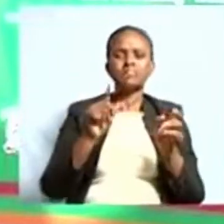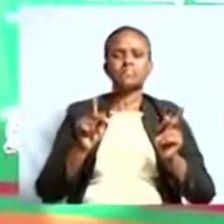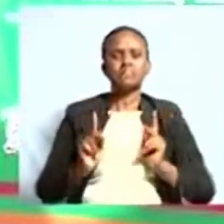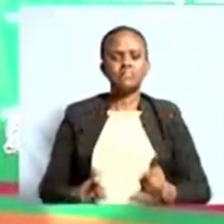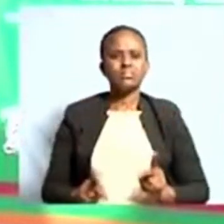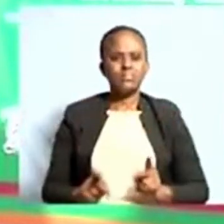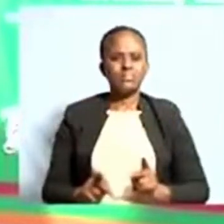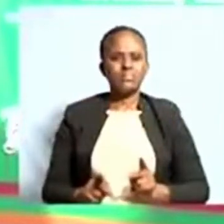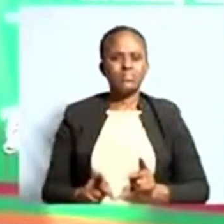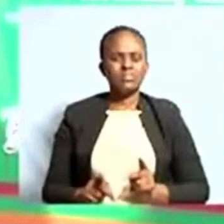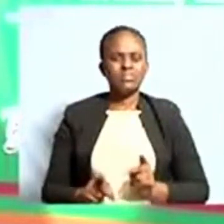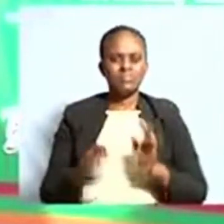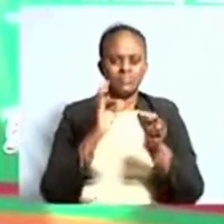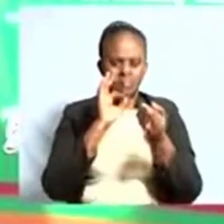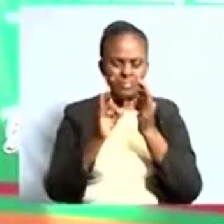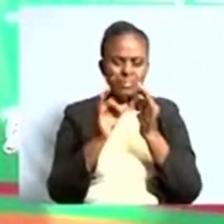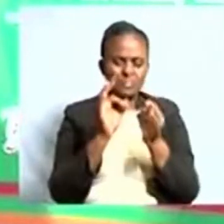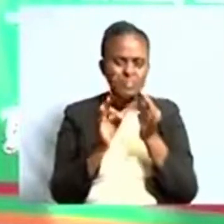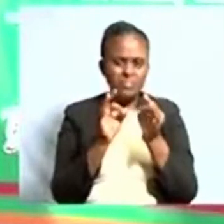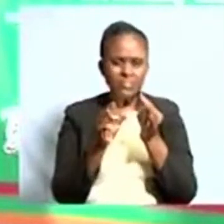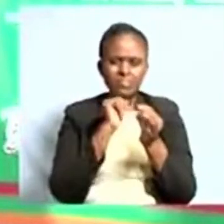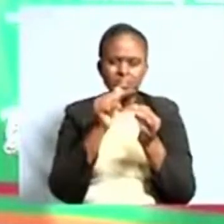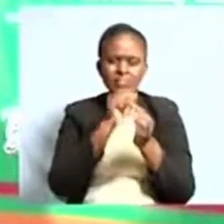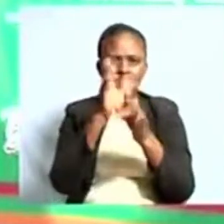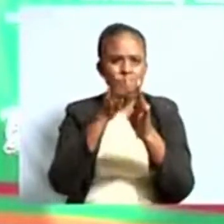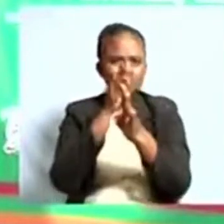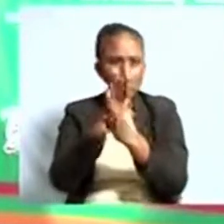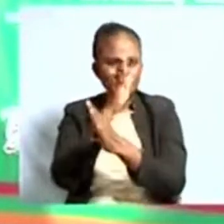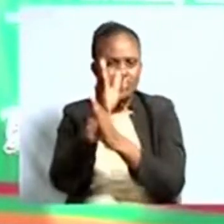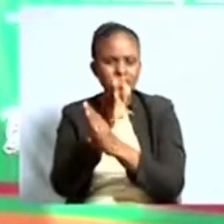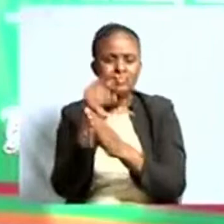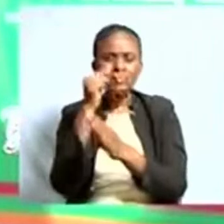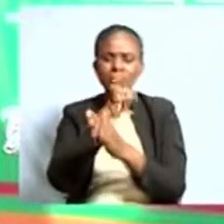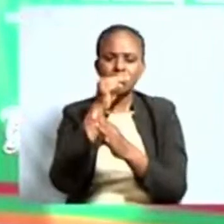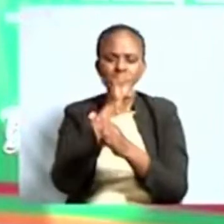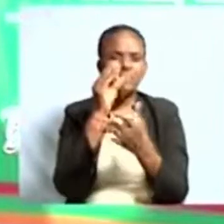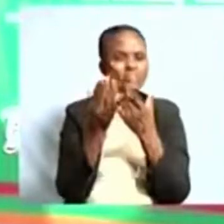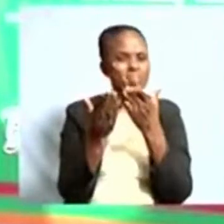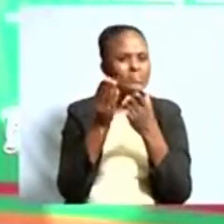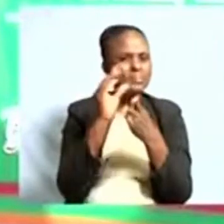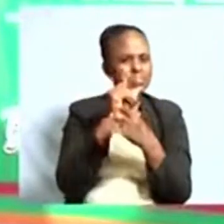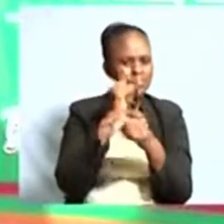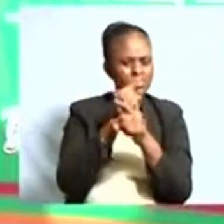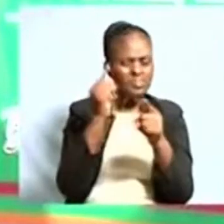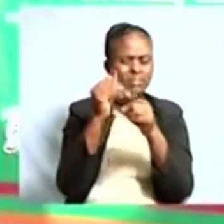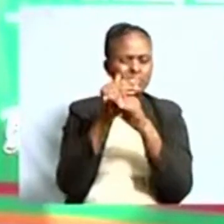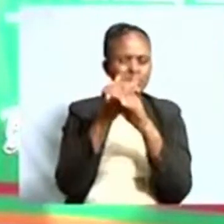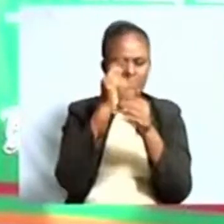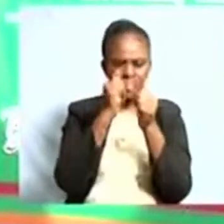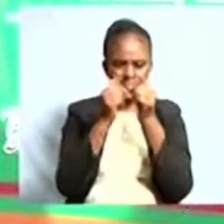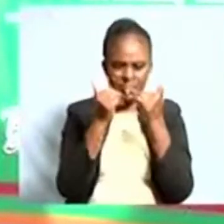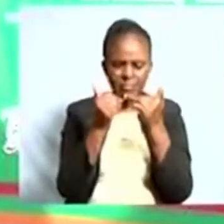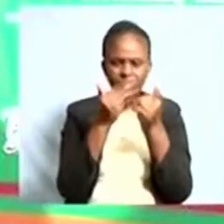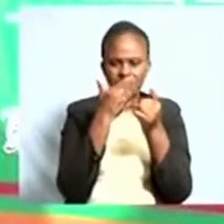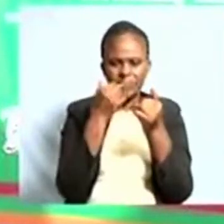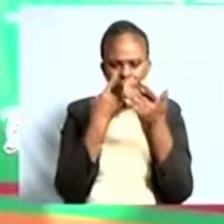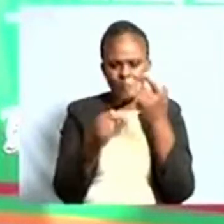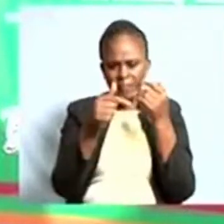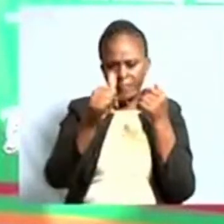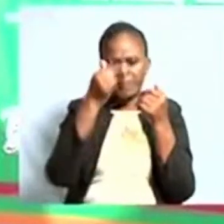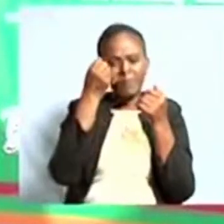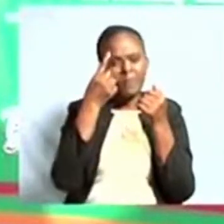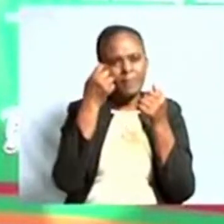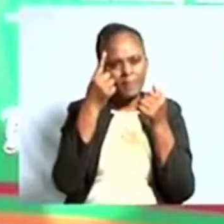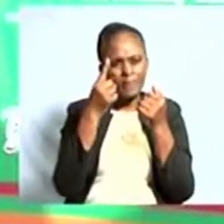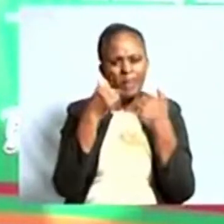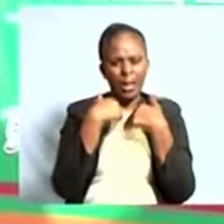Then if it's not relating to counterfeit, maybe just standards, because you should have to understand that